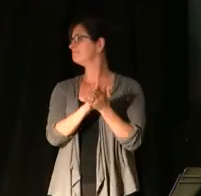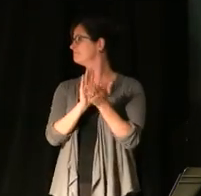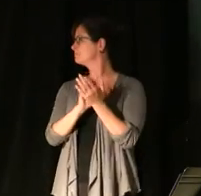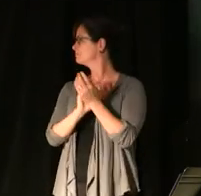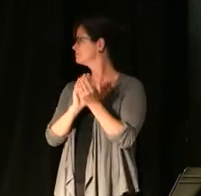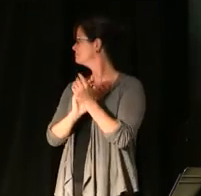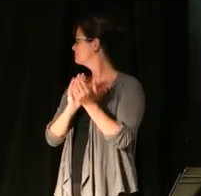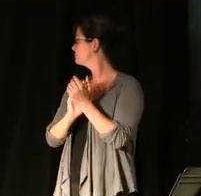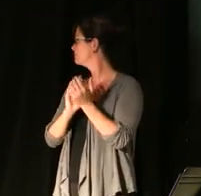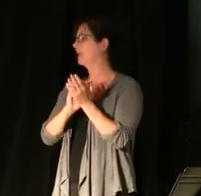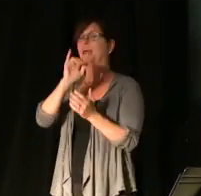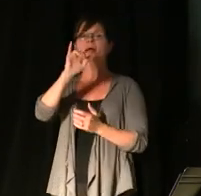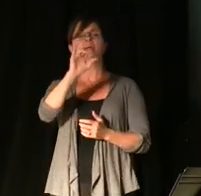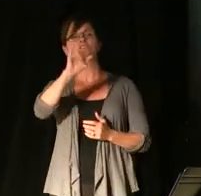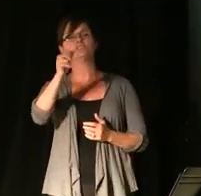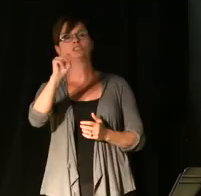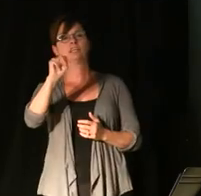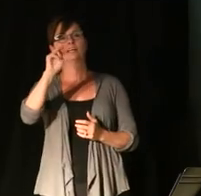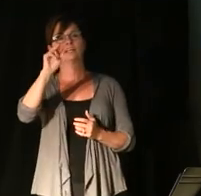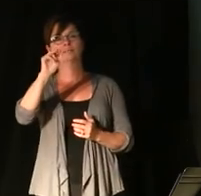And Jeremy Gray.